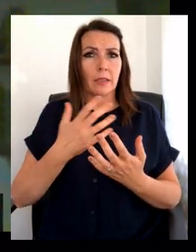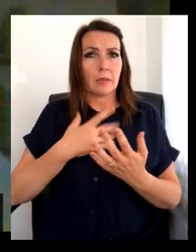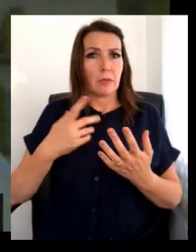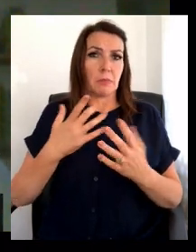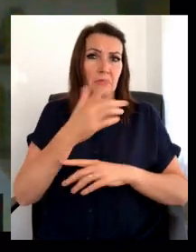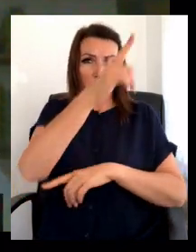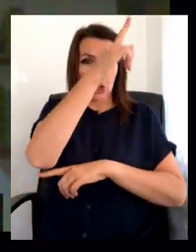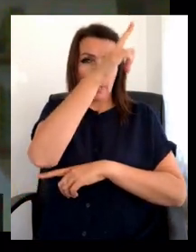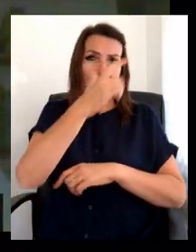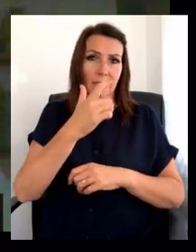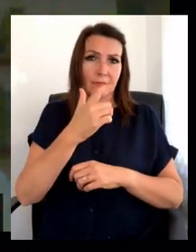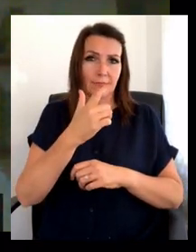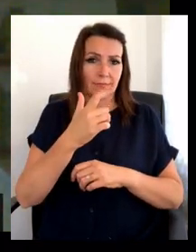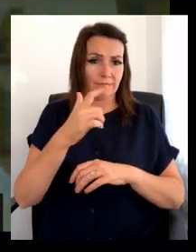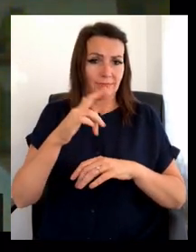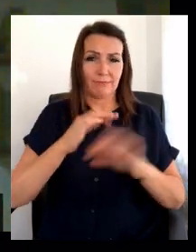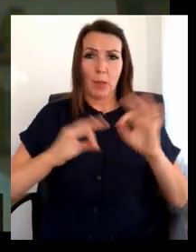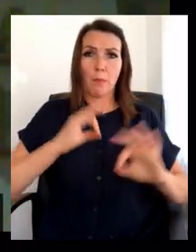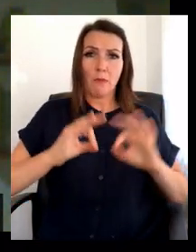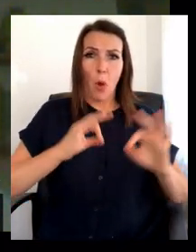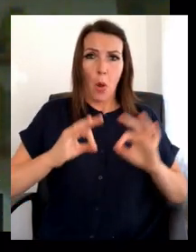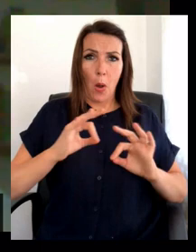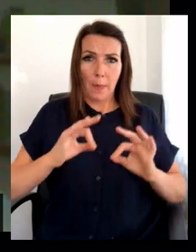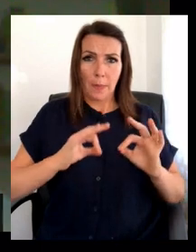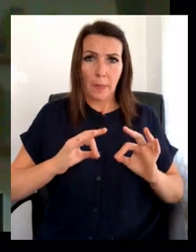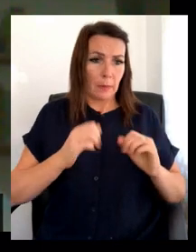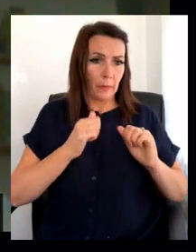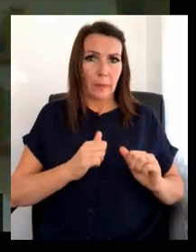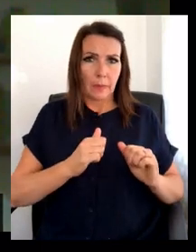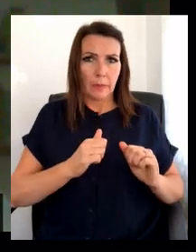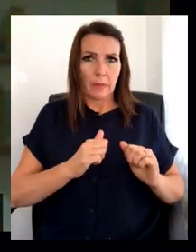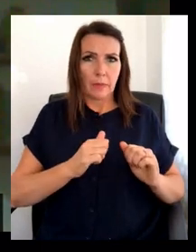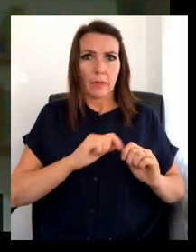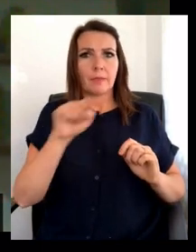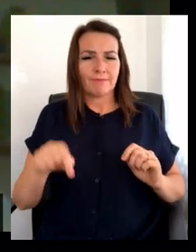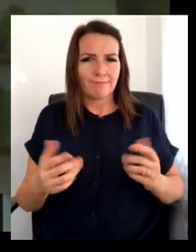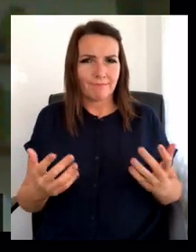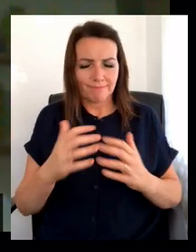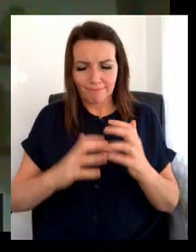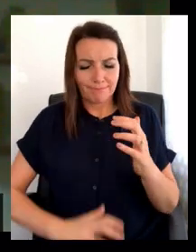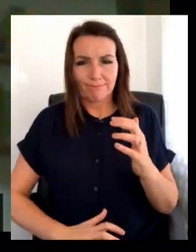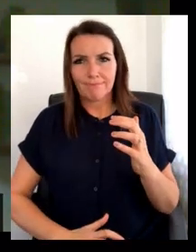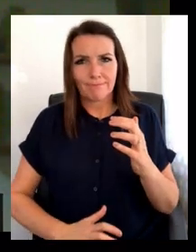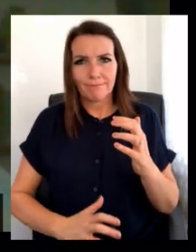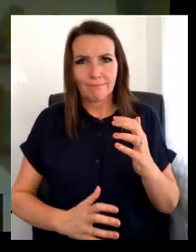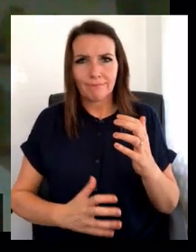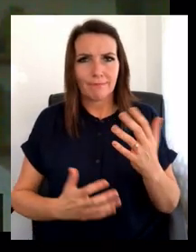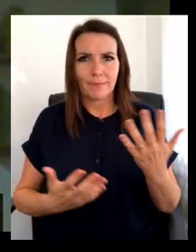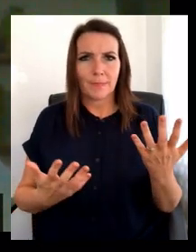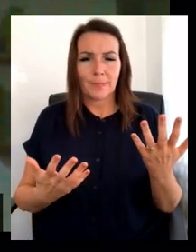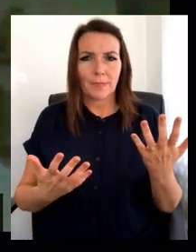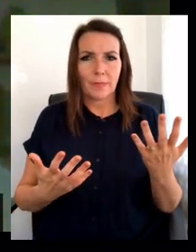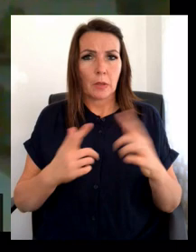be covered to a certain extent for a long period of time. But what I think may not be understood is that income is